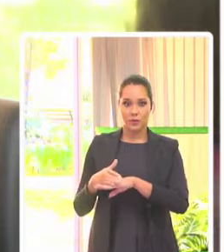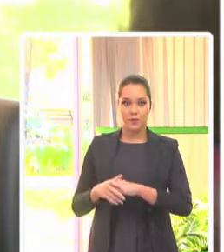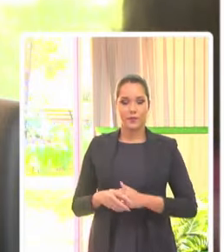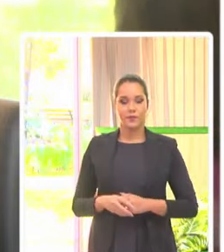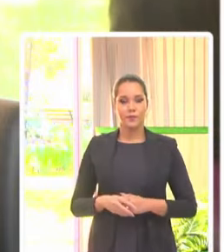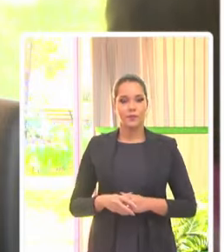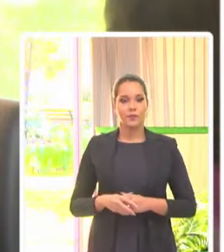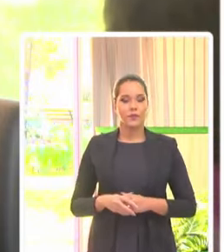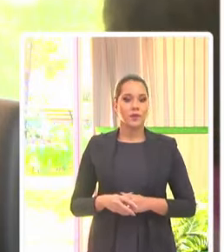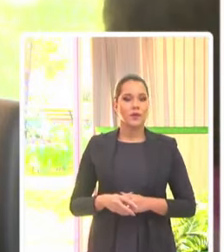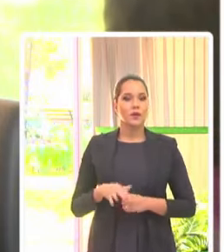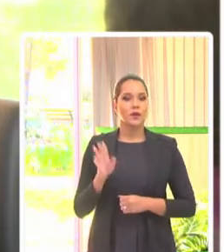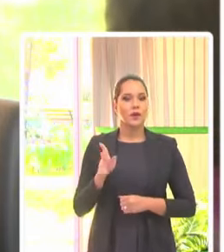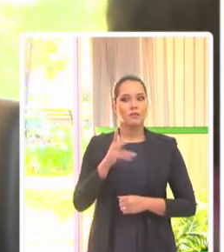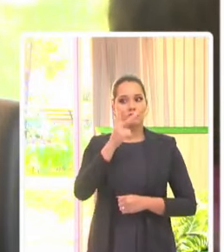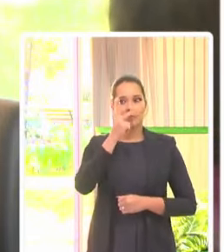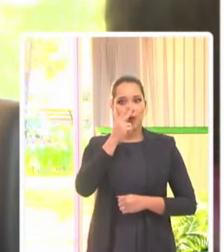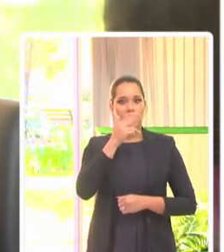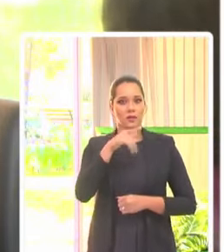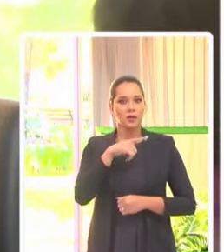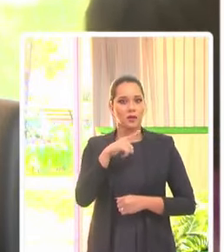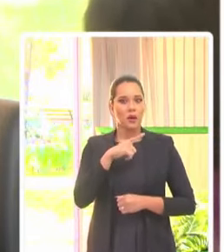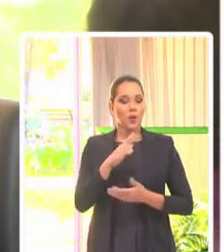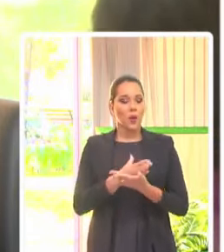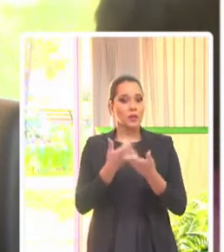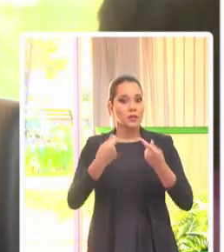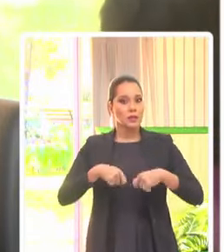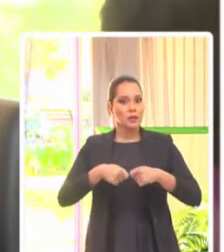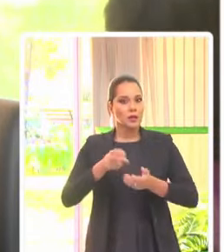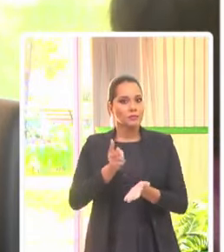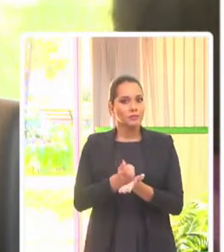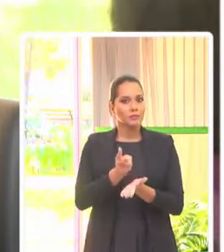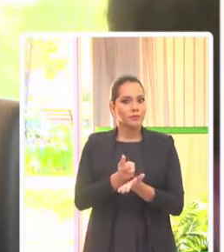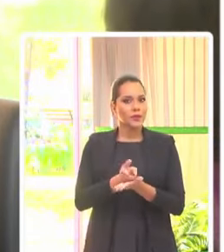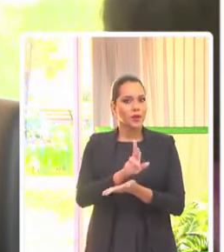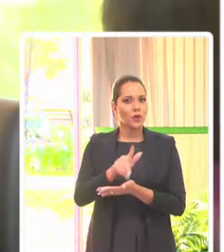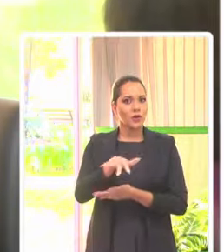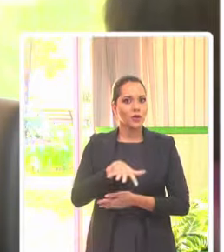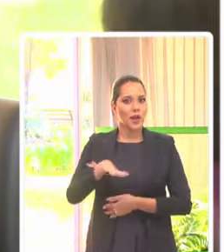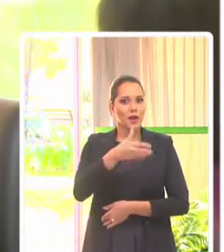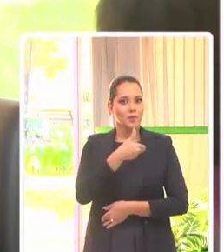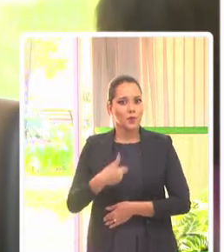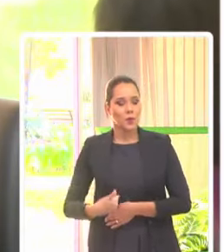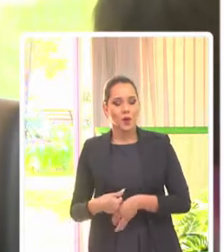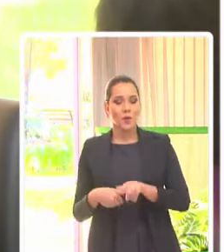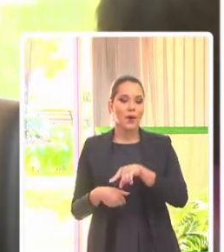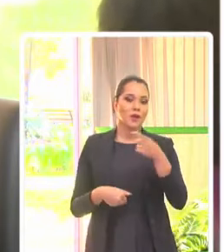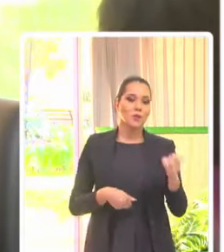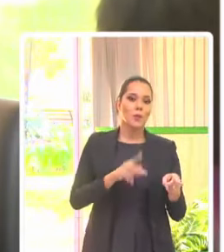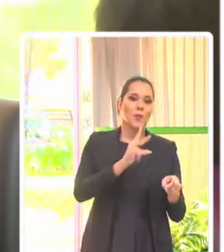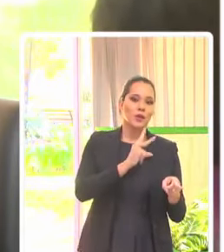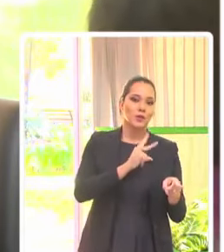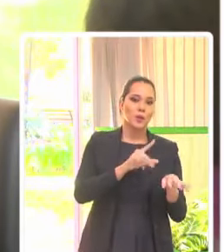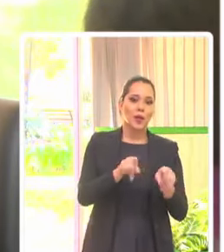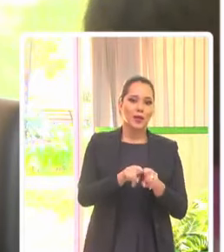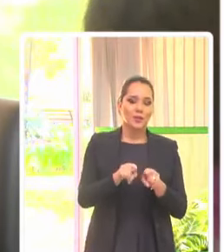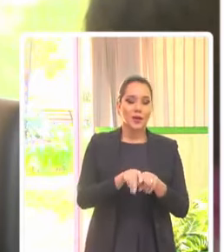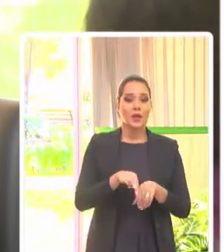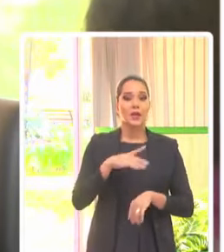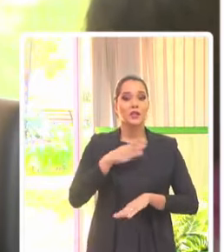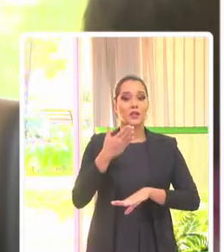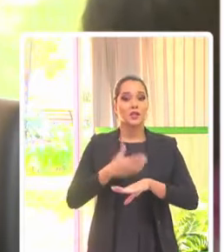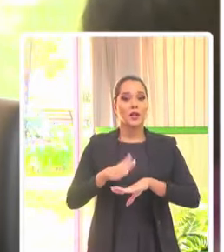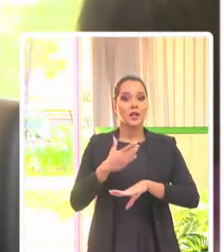There seems to be a constant need, and this is not just in the public sector, this is in the private sector too, of mid-career training. You